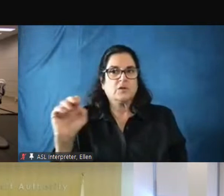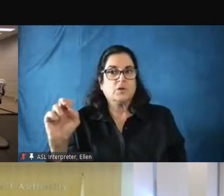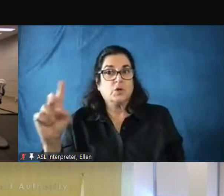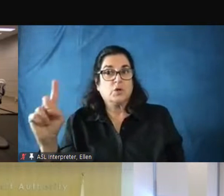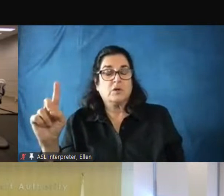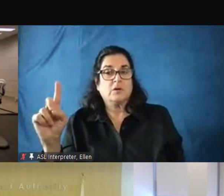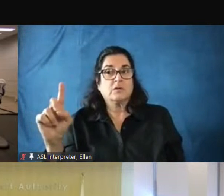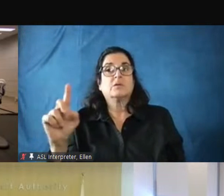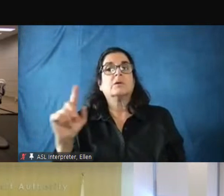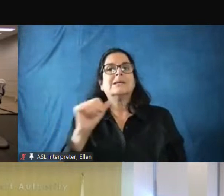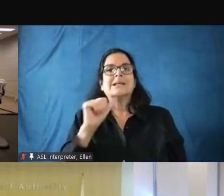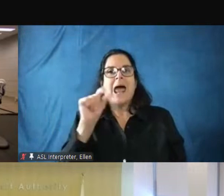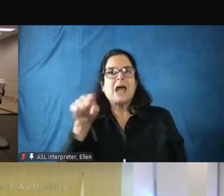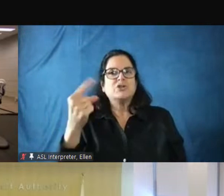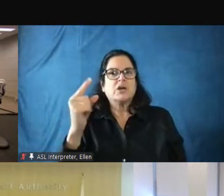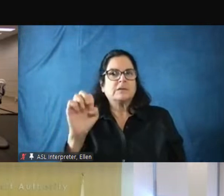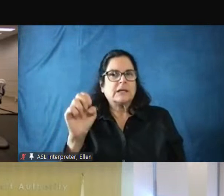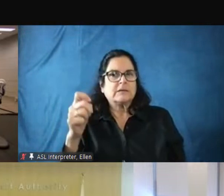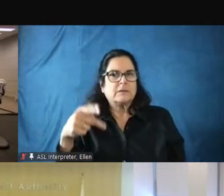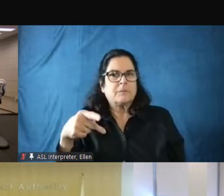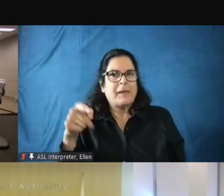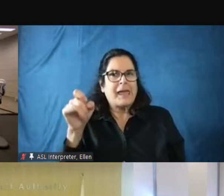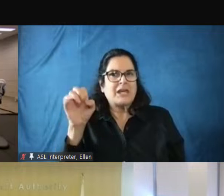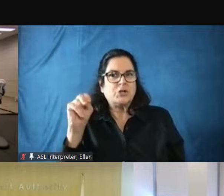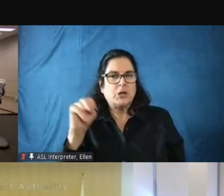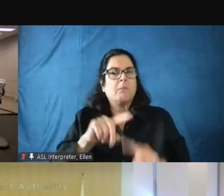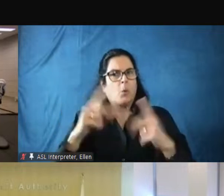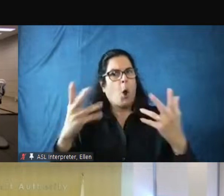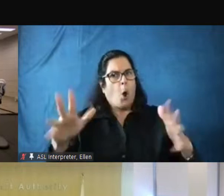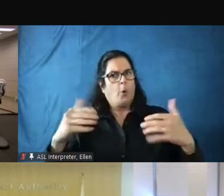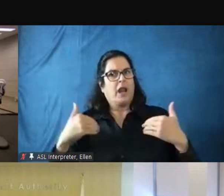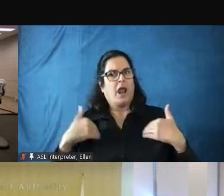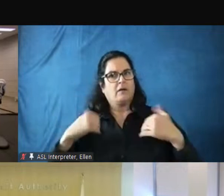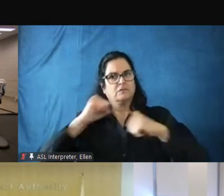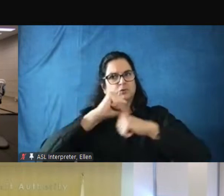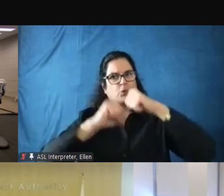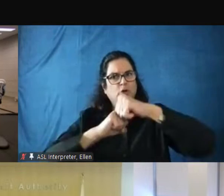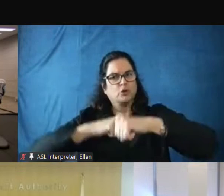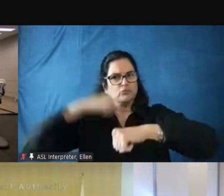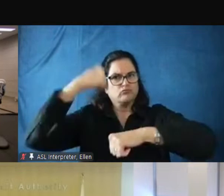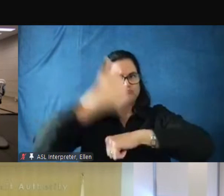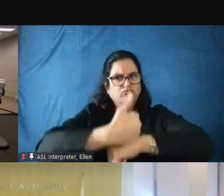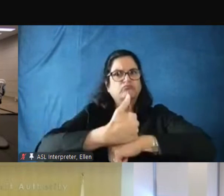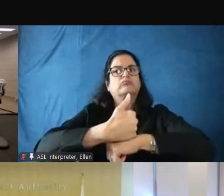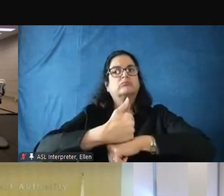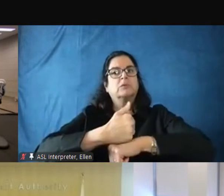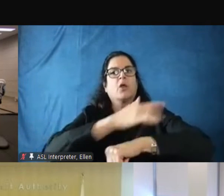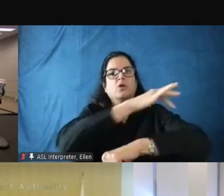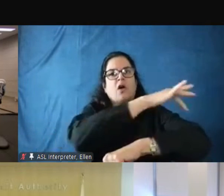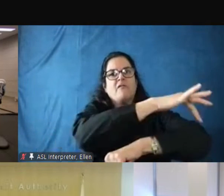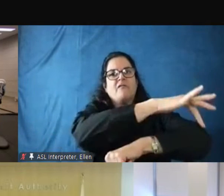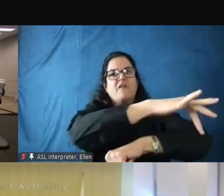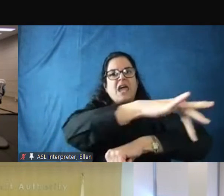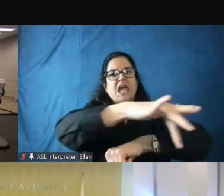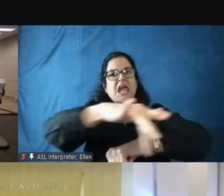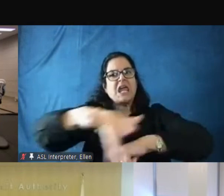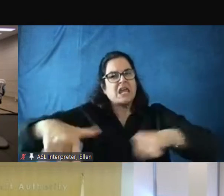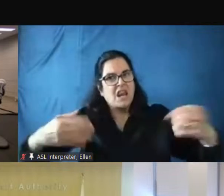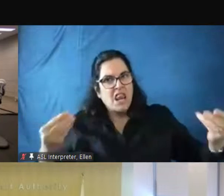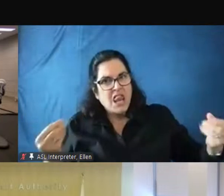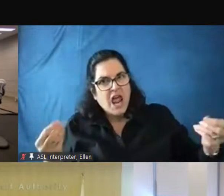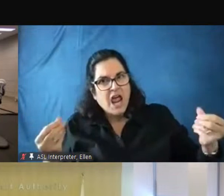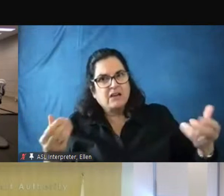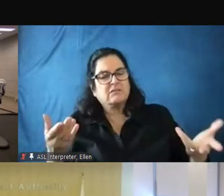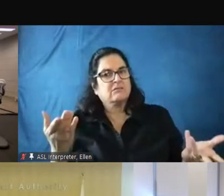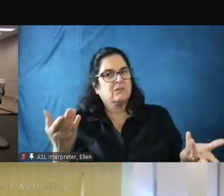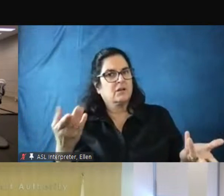expansion projects, but really around our existing infrastructure and much of the vacant land that the chairman talks to me about all the time,